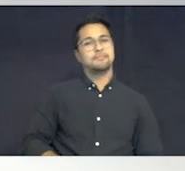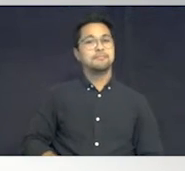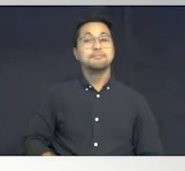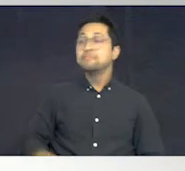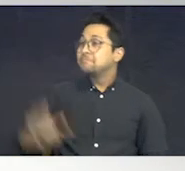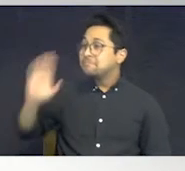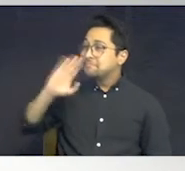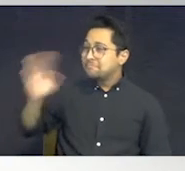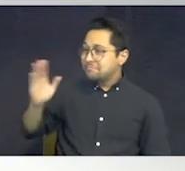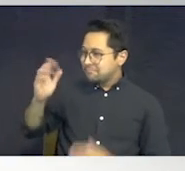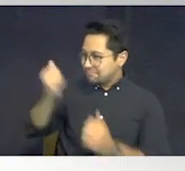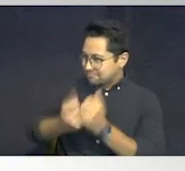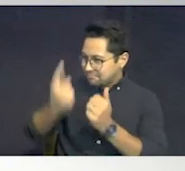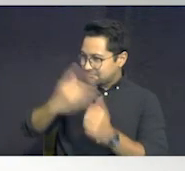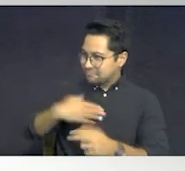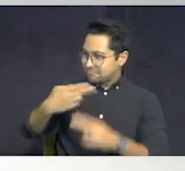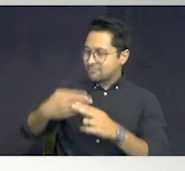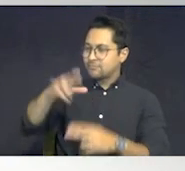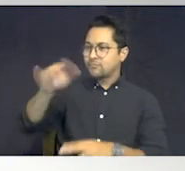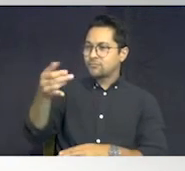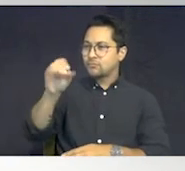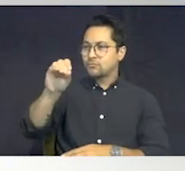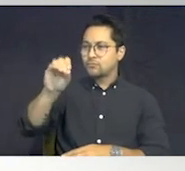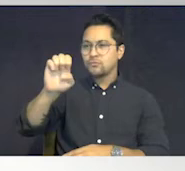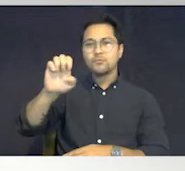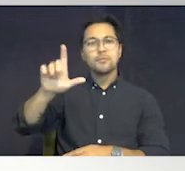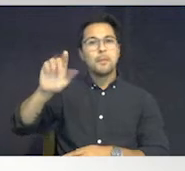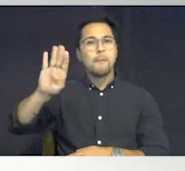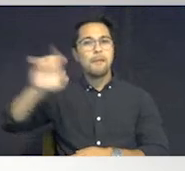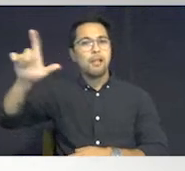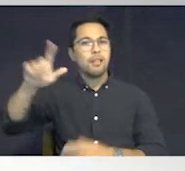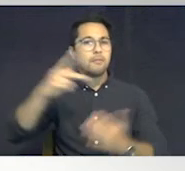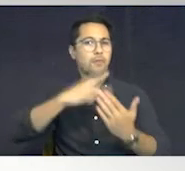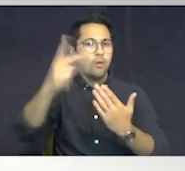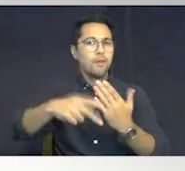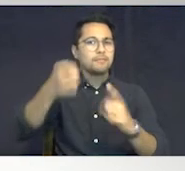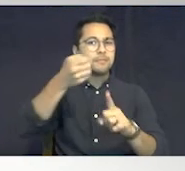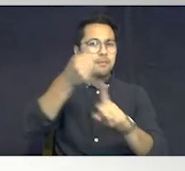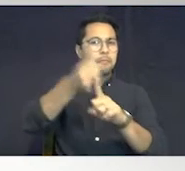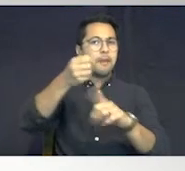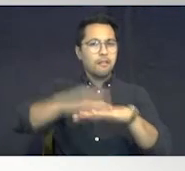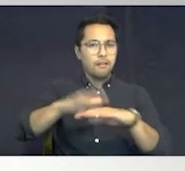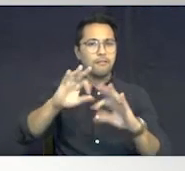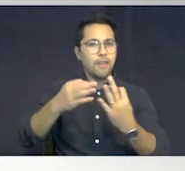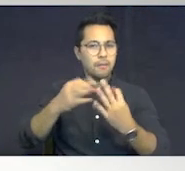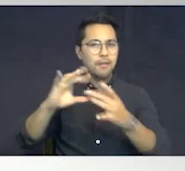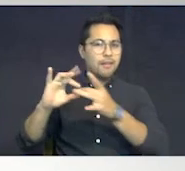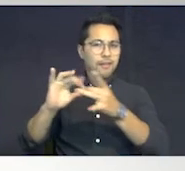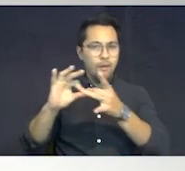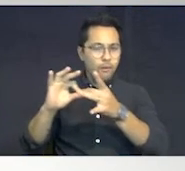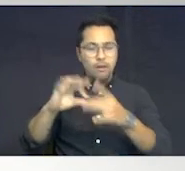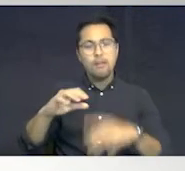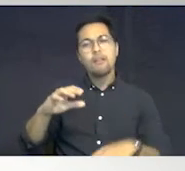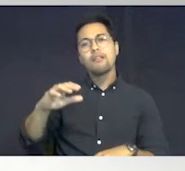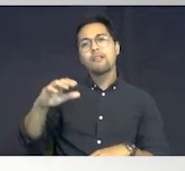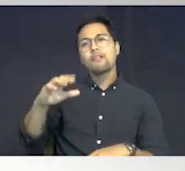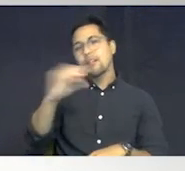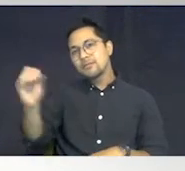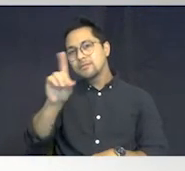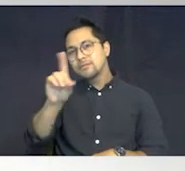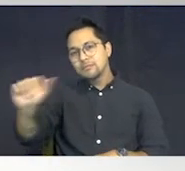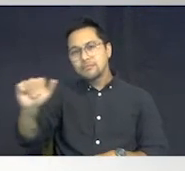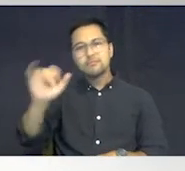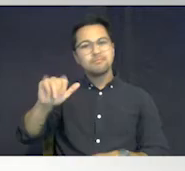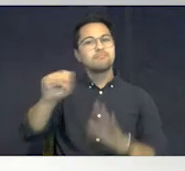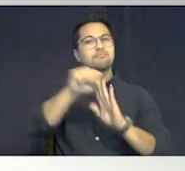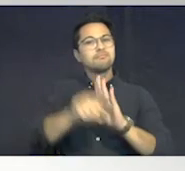Hey everyone, my name is Joe LaBelle. I'm the Director of Programs Impact at Family Network on Disabilities. Now, Family Network on Disabilities is the